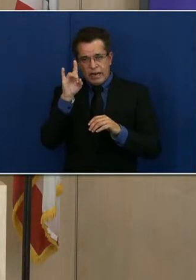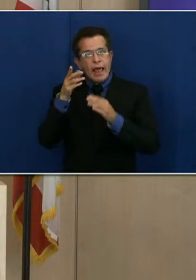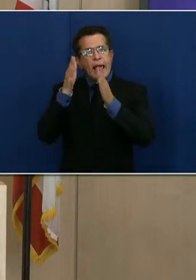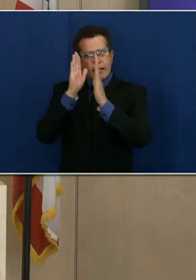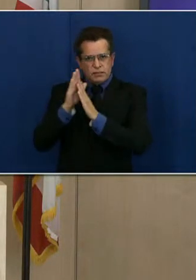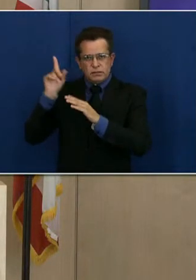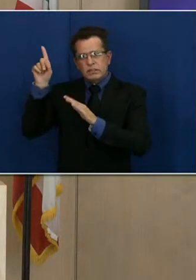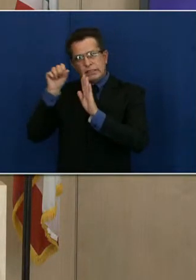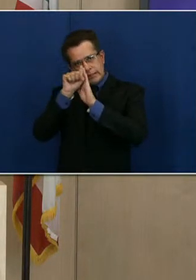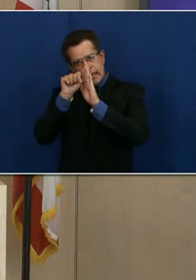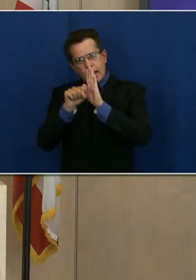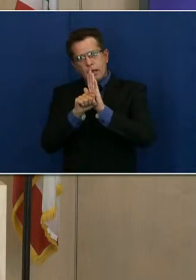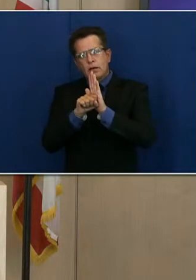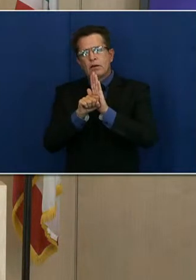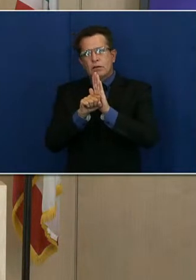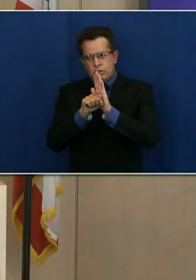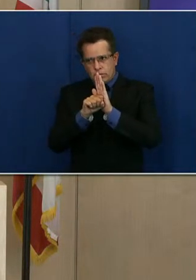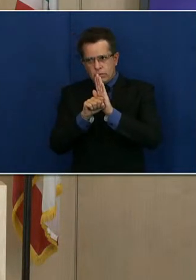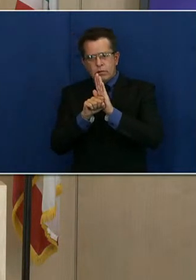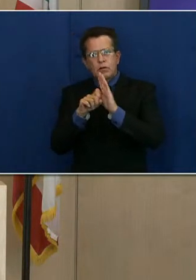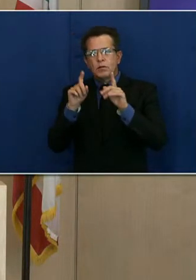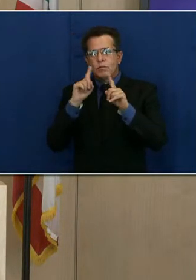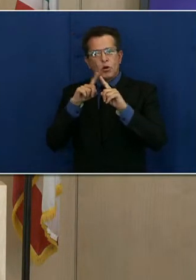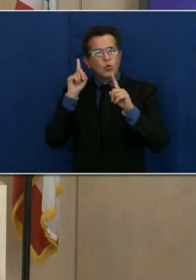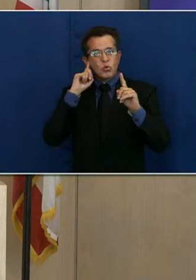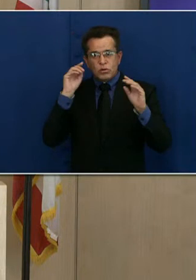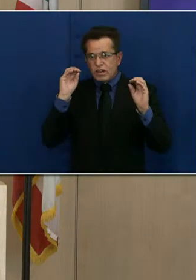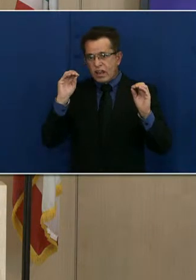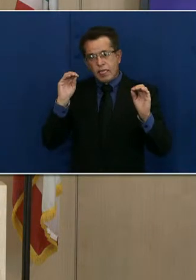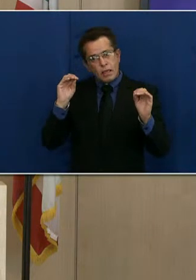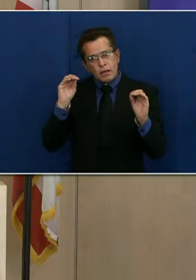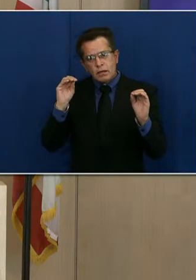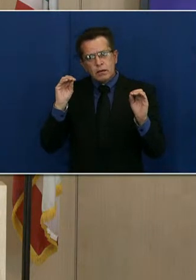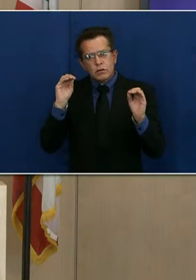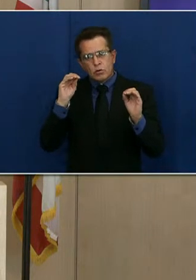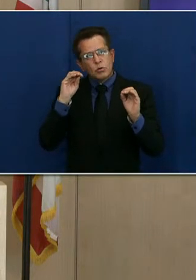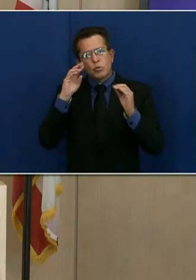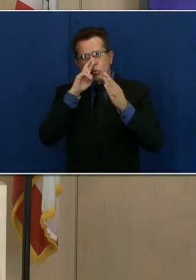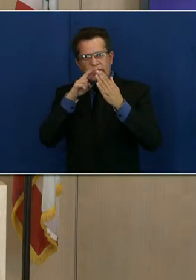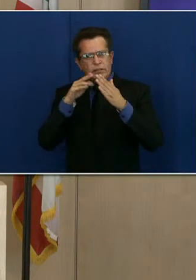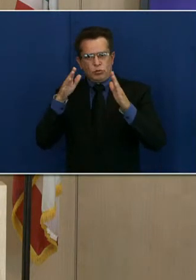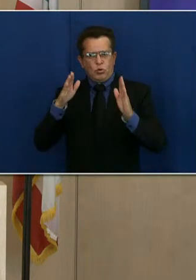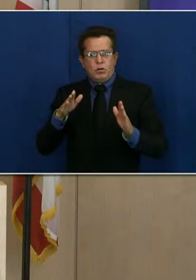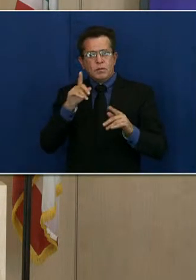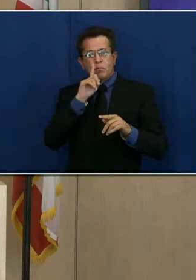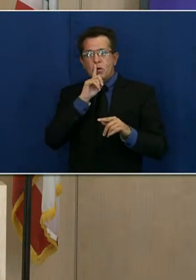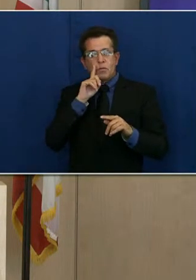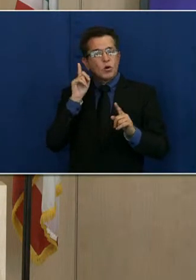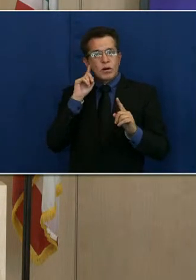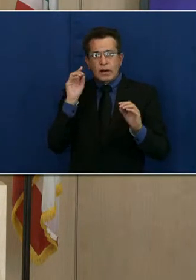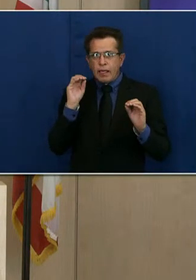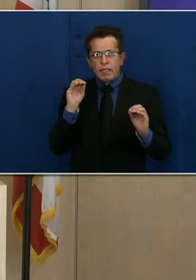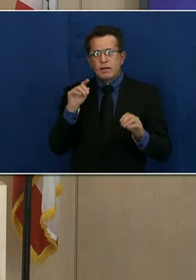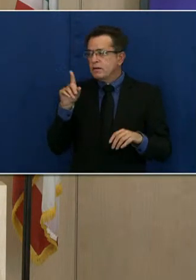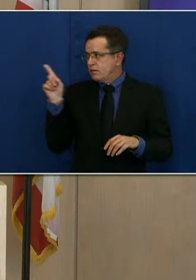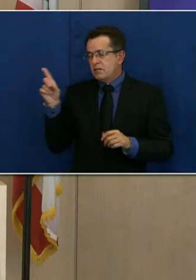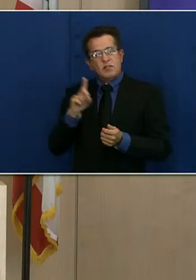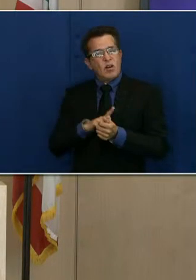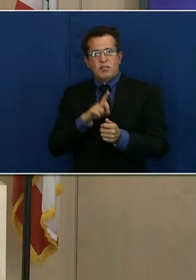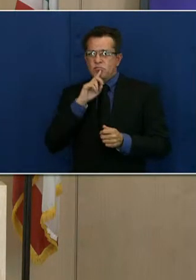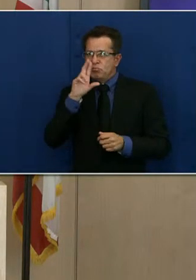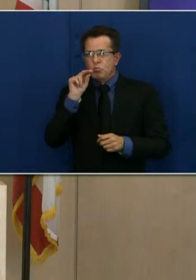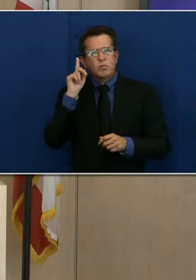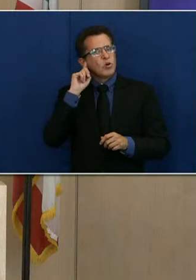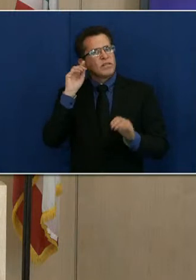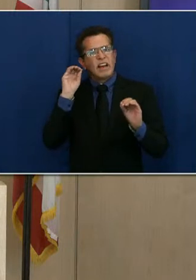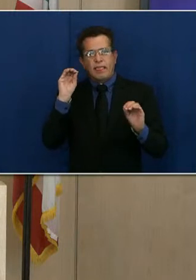some researchers to weigh in, and no one had really anything to say about it. Is that right? I have not got any additional